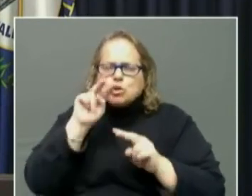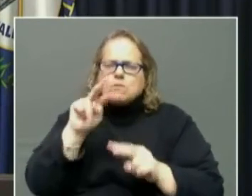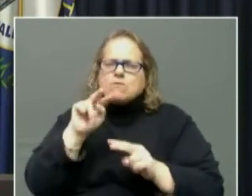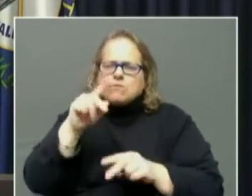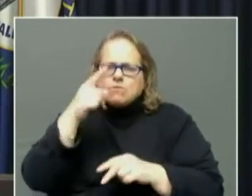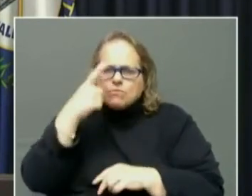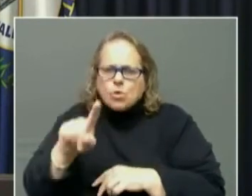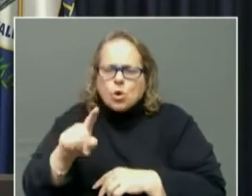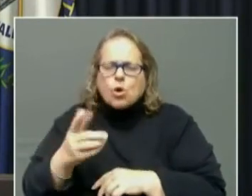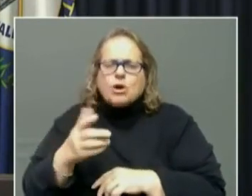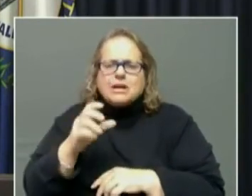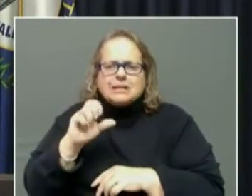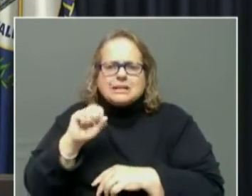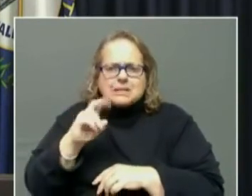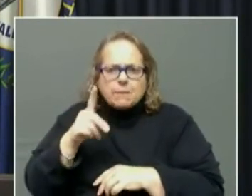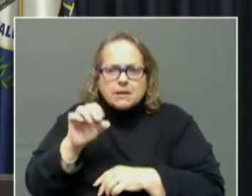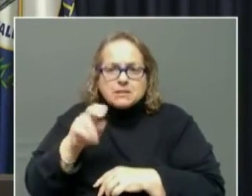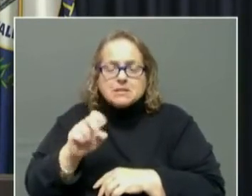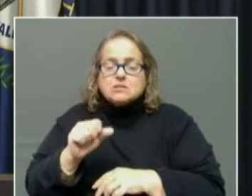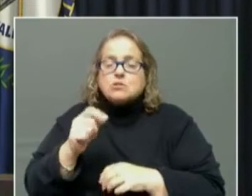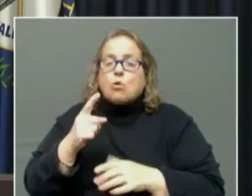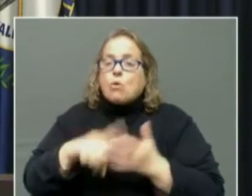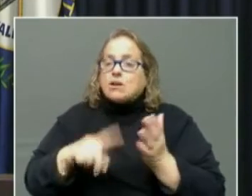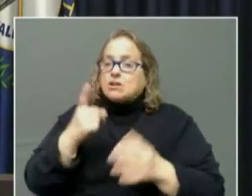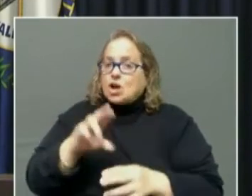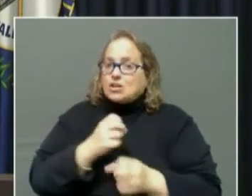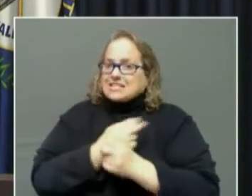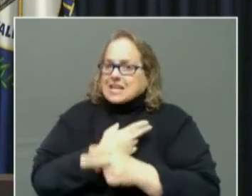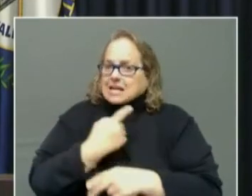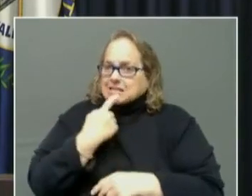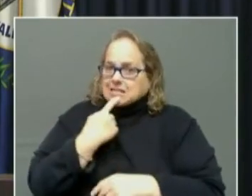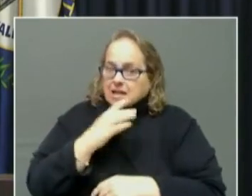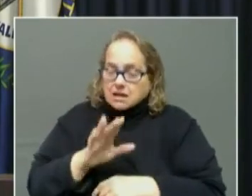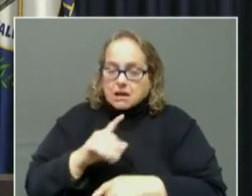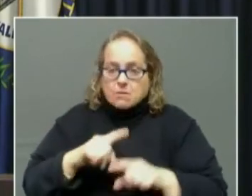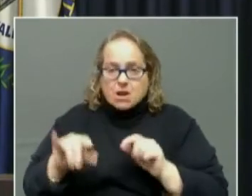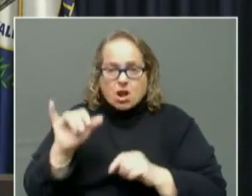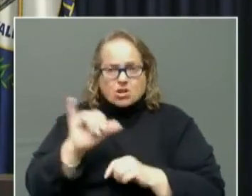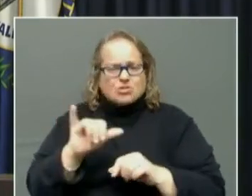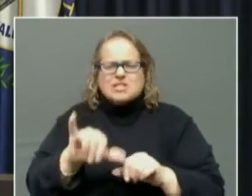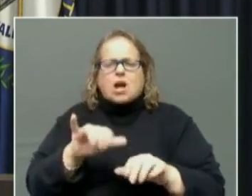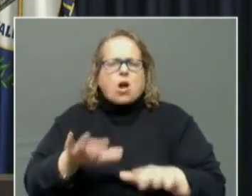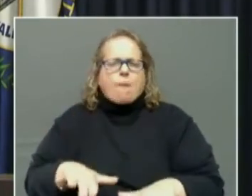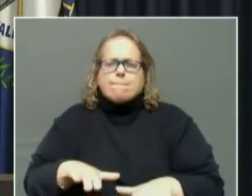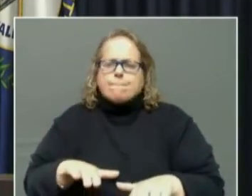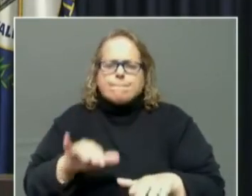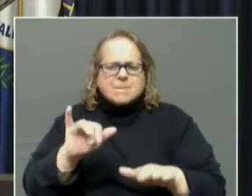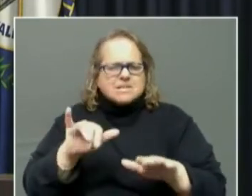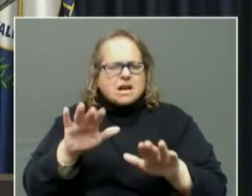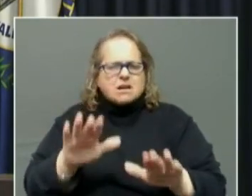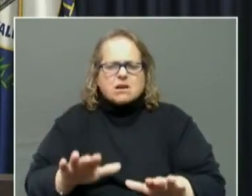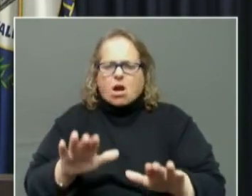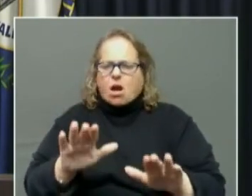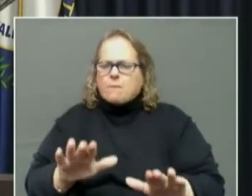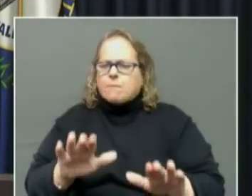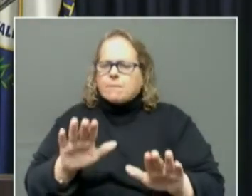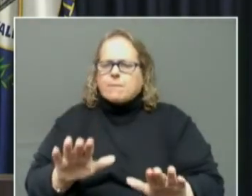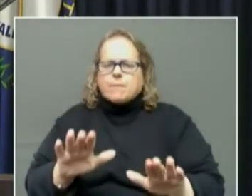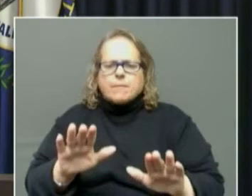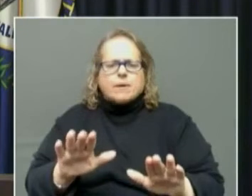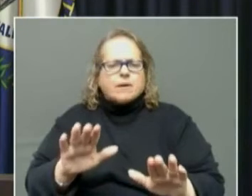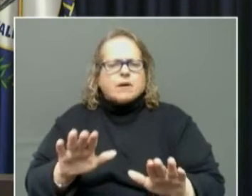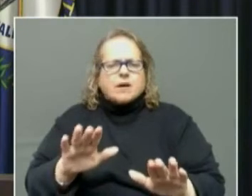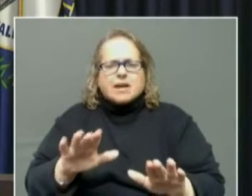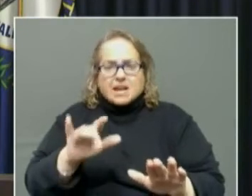which again, Dr. Stack went through, but also to stay calm. That if you've gotten first of all, if you've